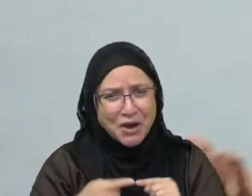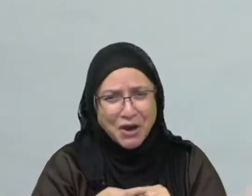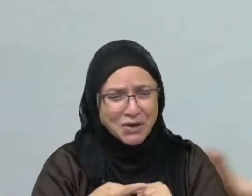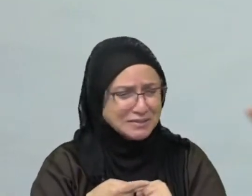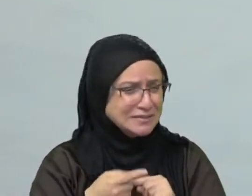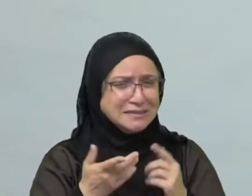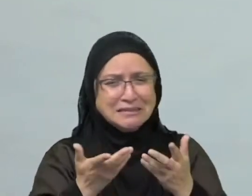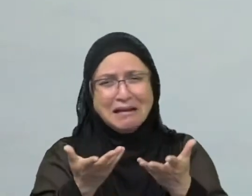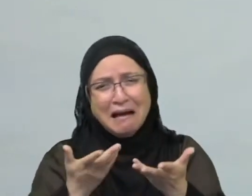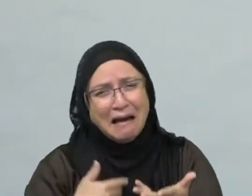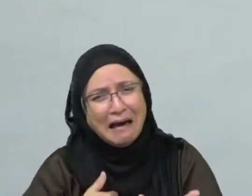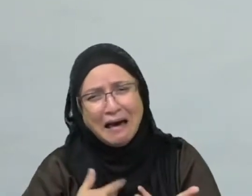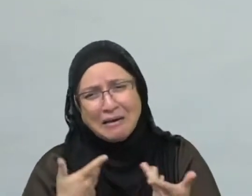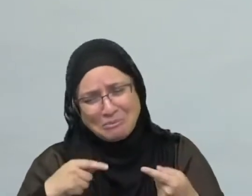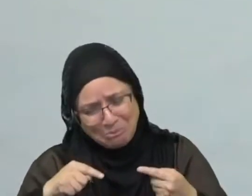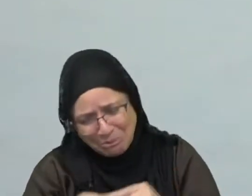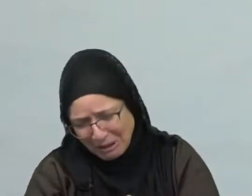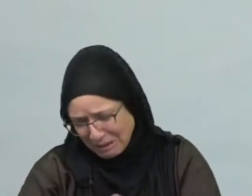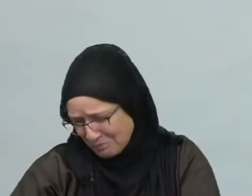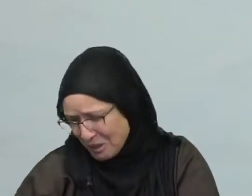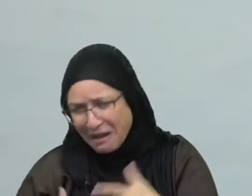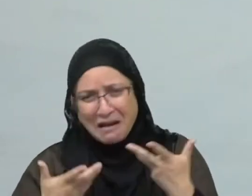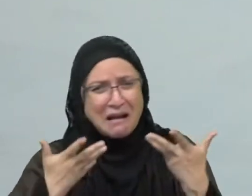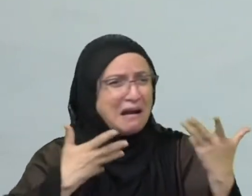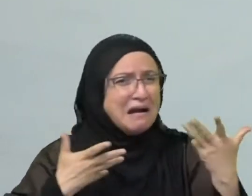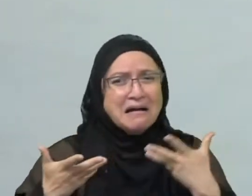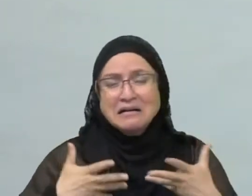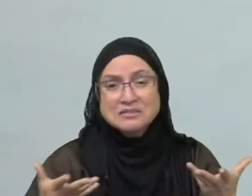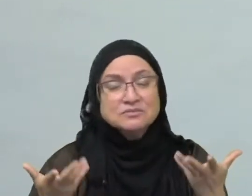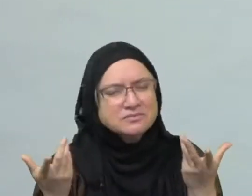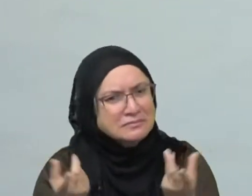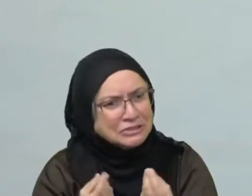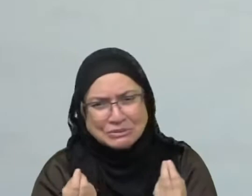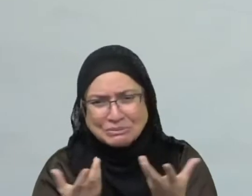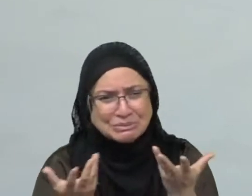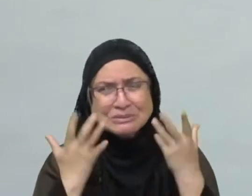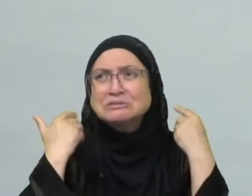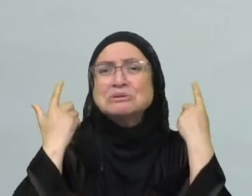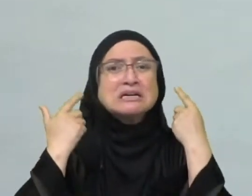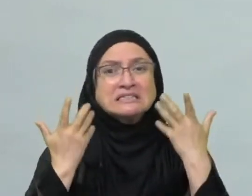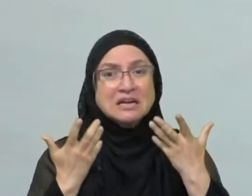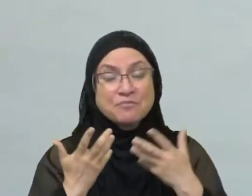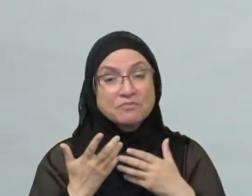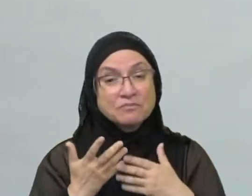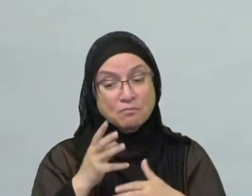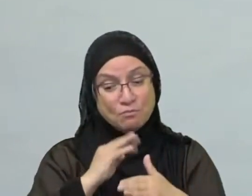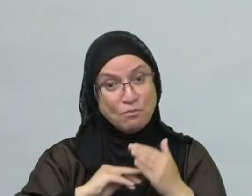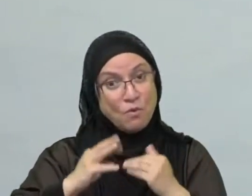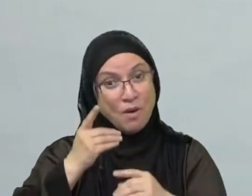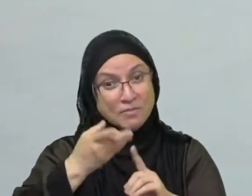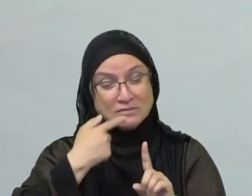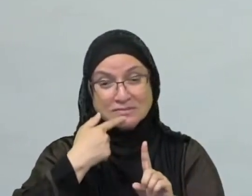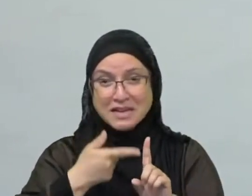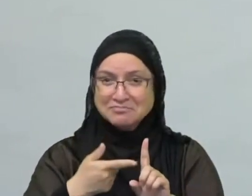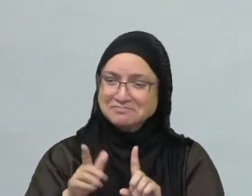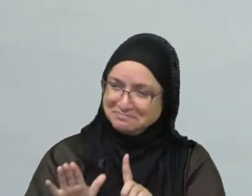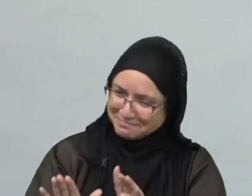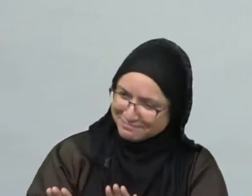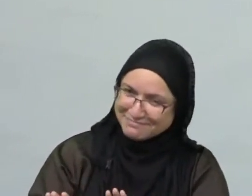says, what to his son? Bi awwali qadamin nada'uha fil jannah. The first footstep we take in paradise. That's